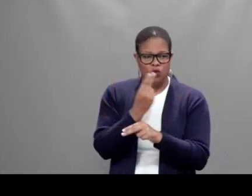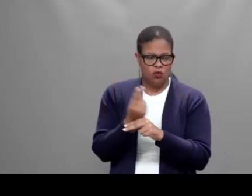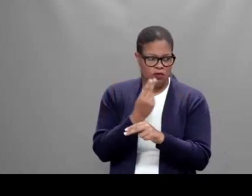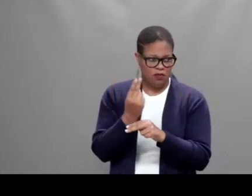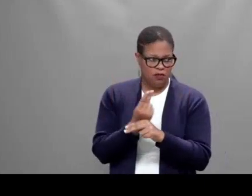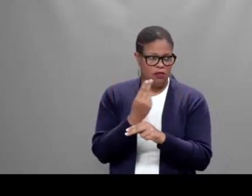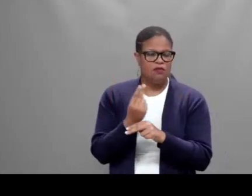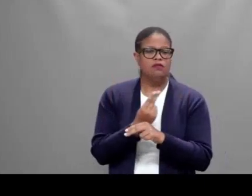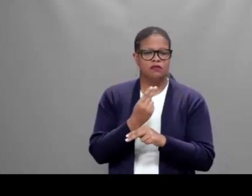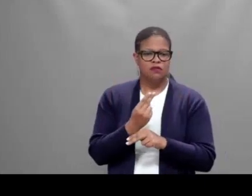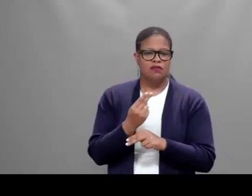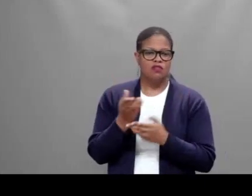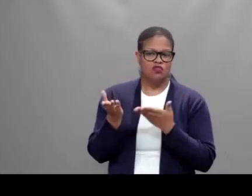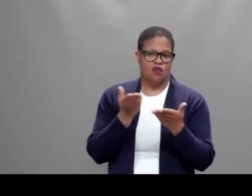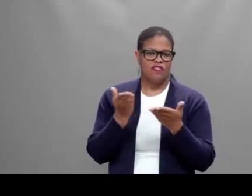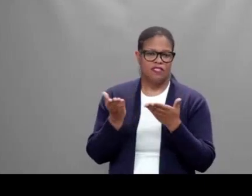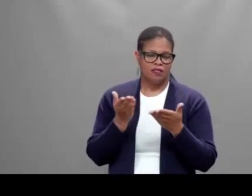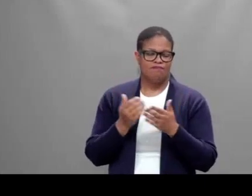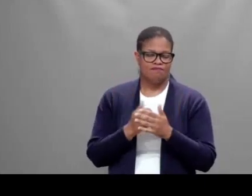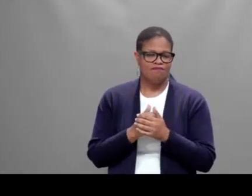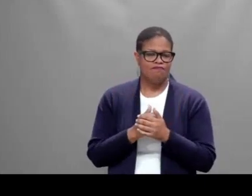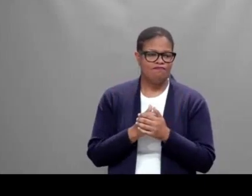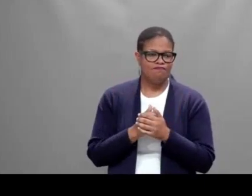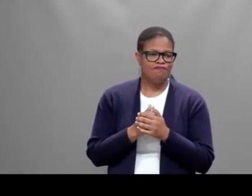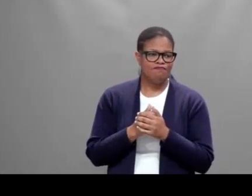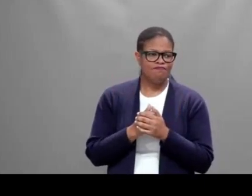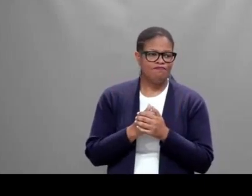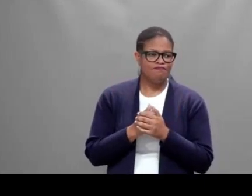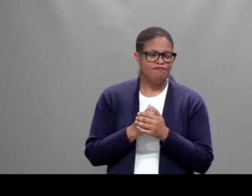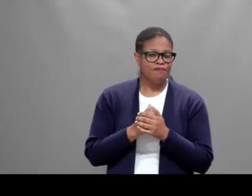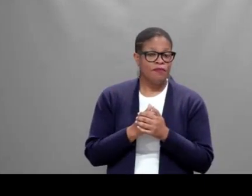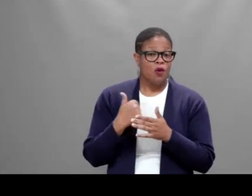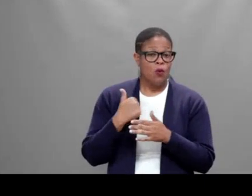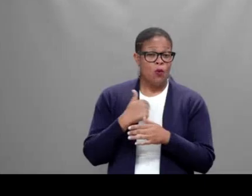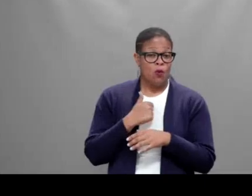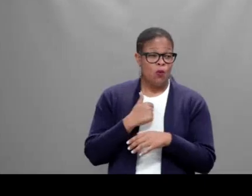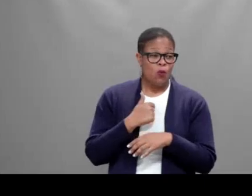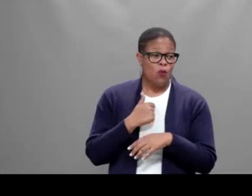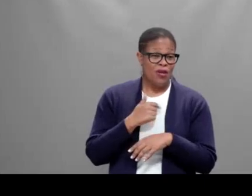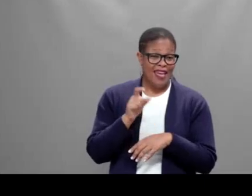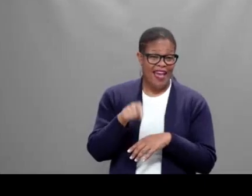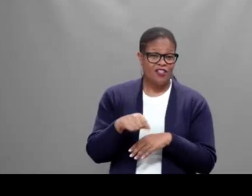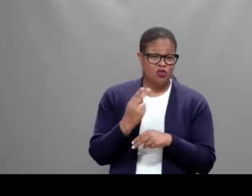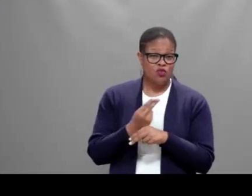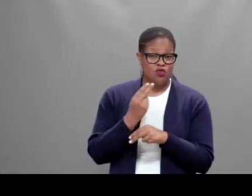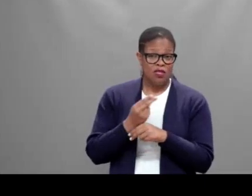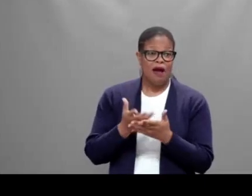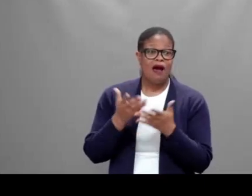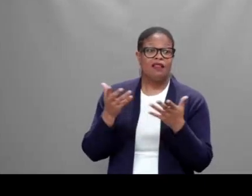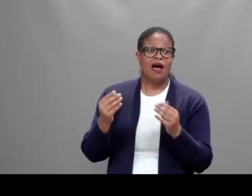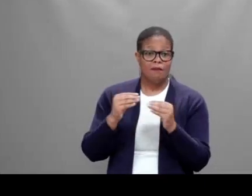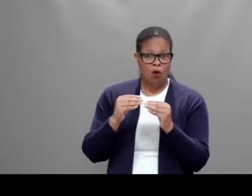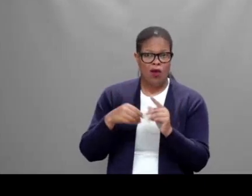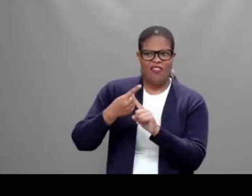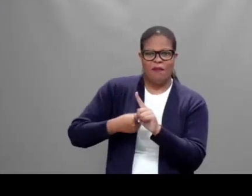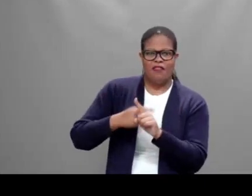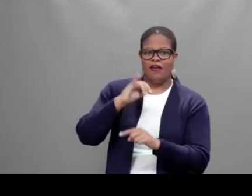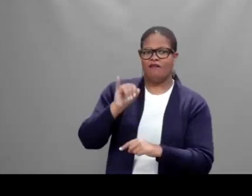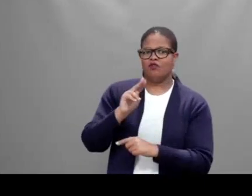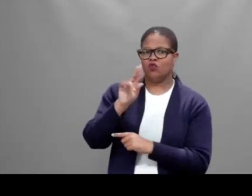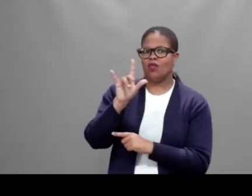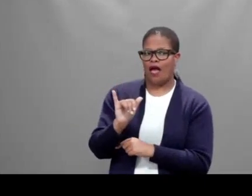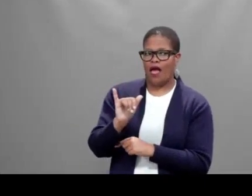using, the services there. And we did have to use them a lot more in the month of